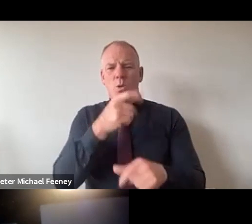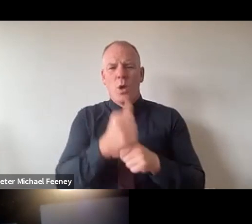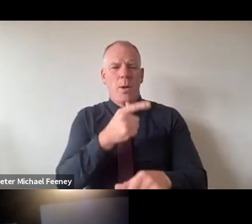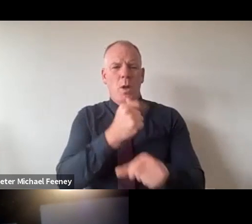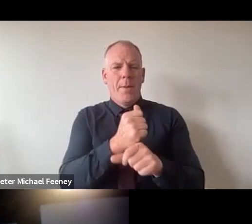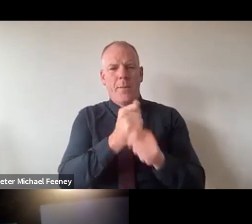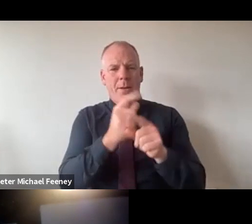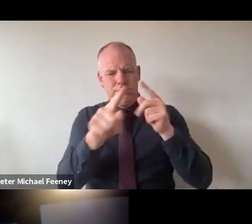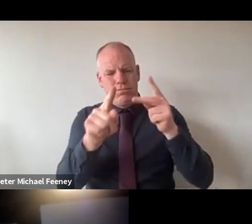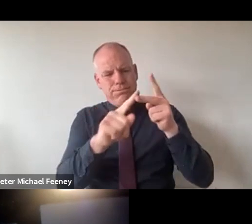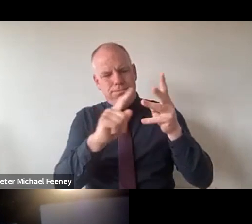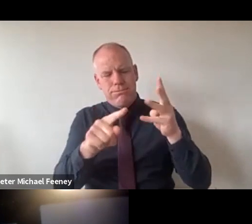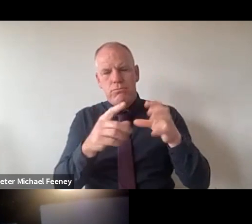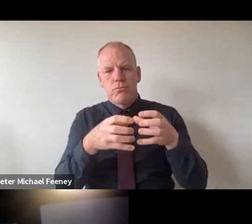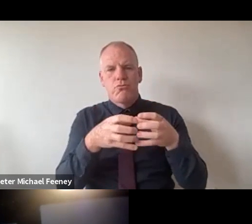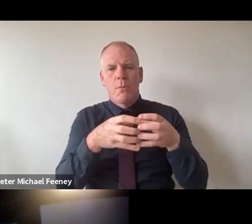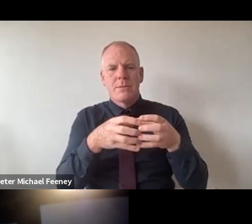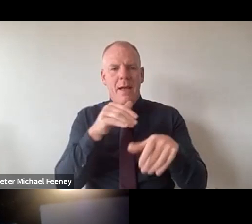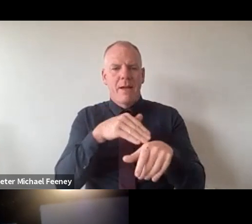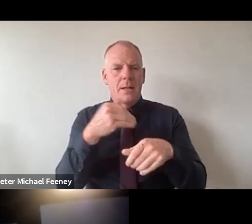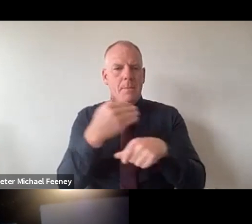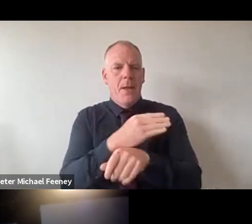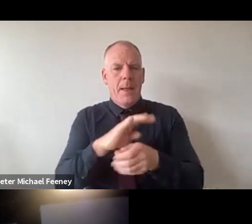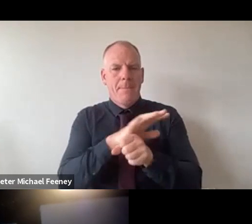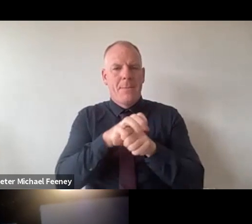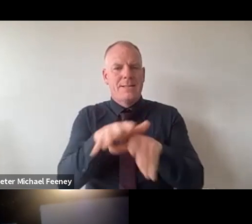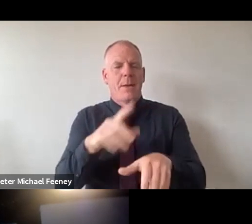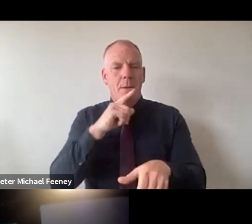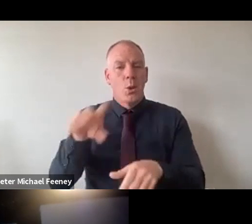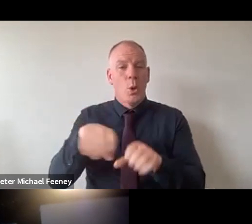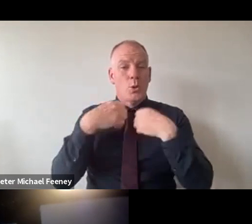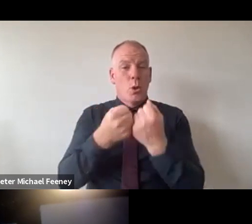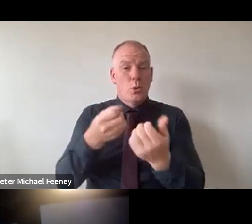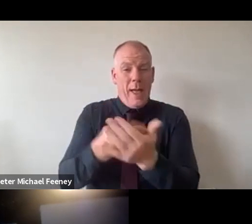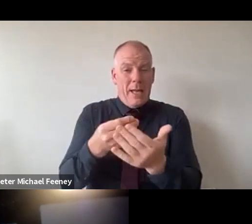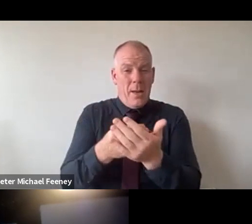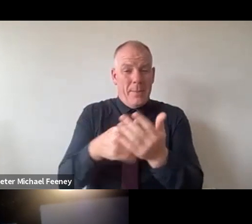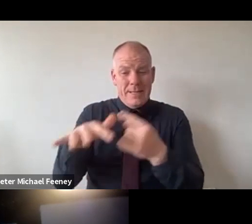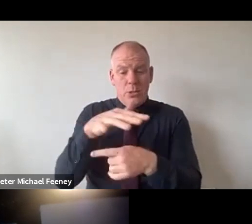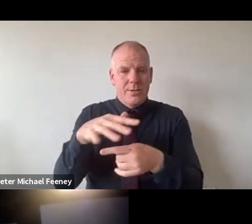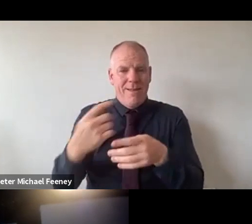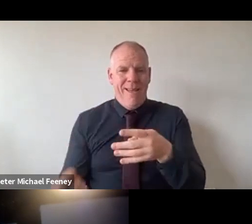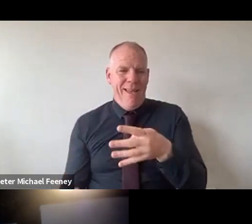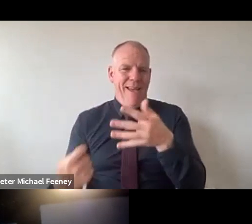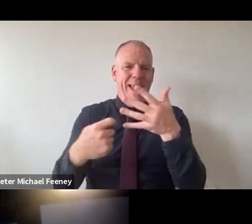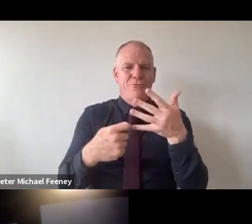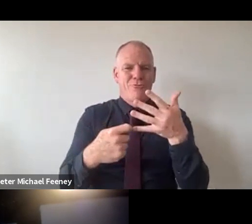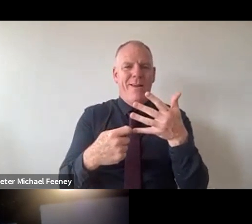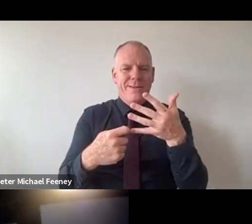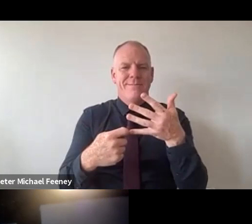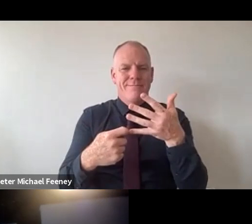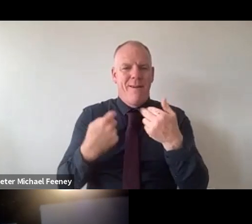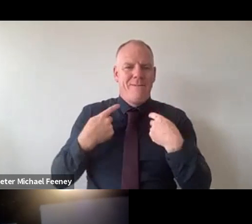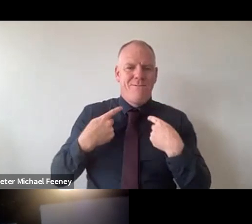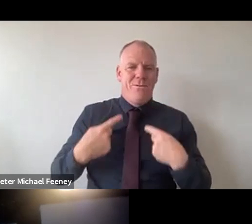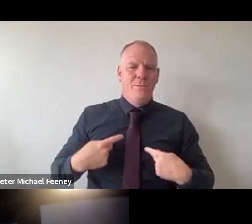groups suffering particularly hard from the pandemic, socioeconomic status is clearly an additional and underlying vulnerability